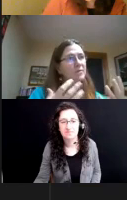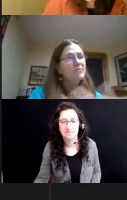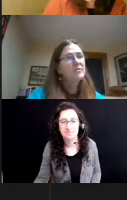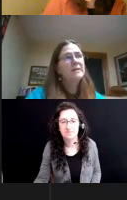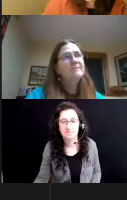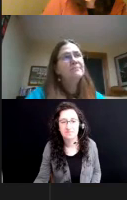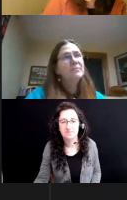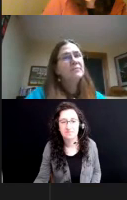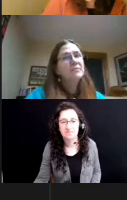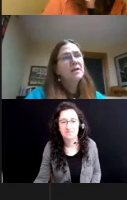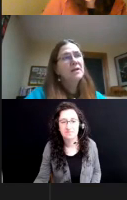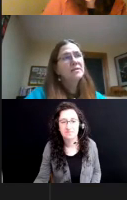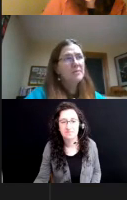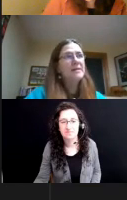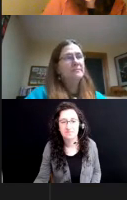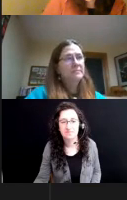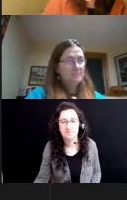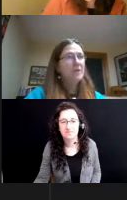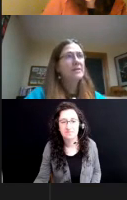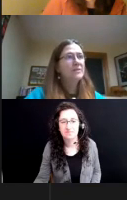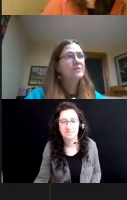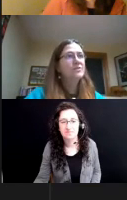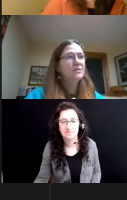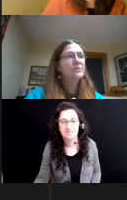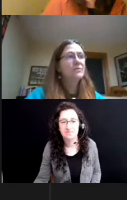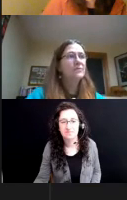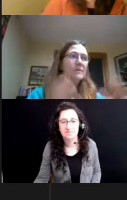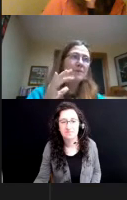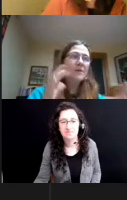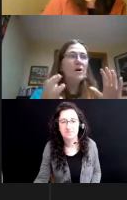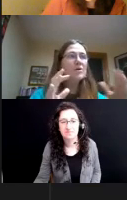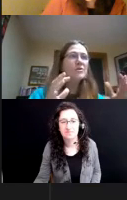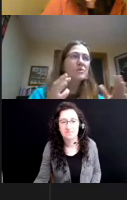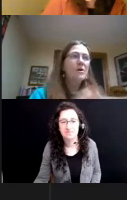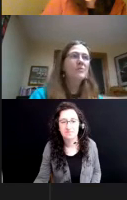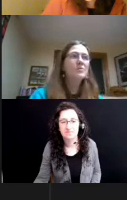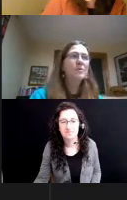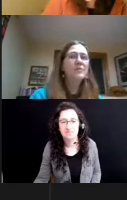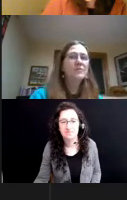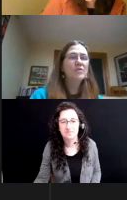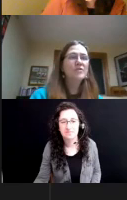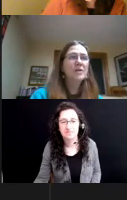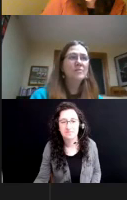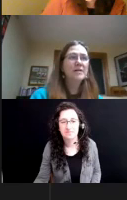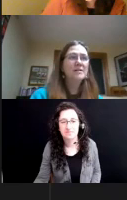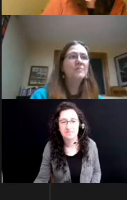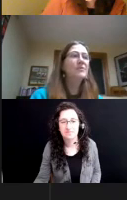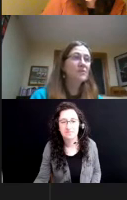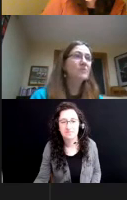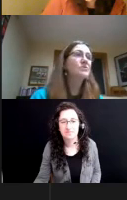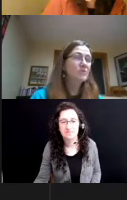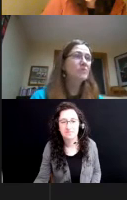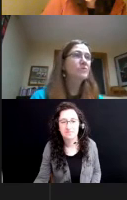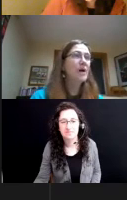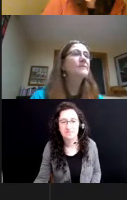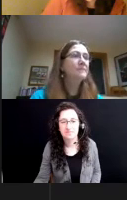the herbivory is demanding on the land. So it can be hard to accomplish both of those goals simultaneously, but there are